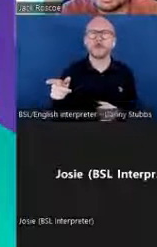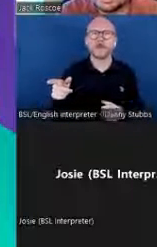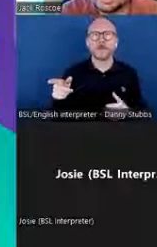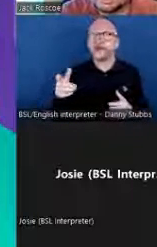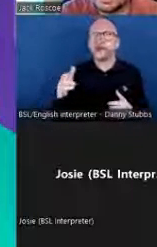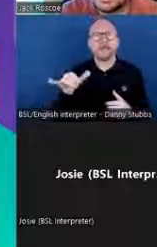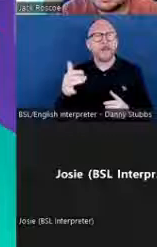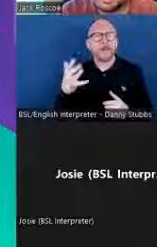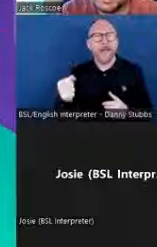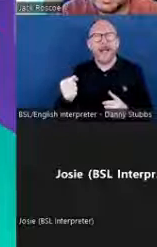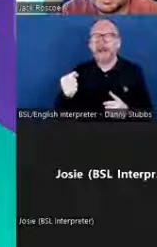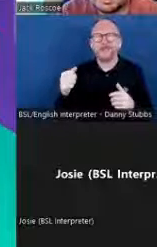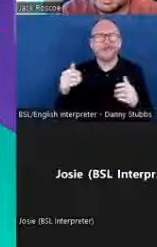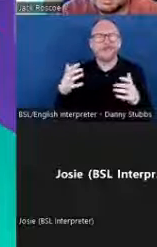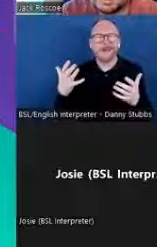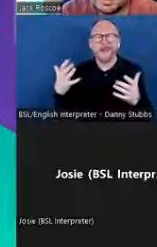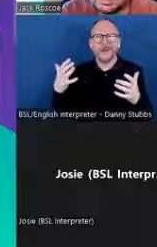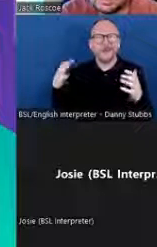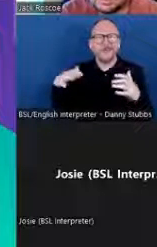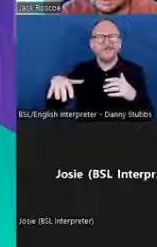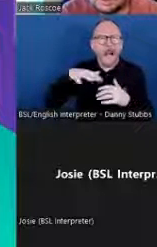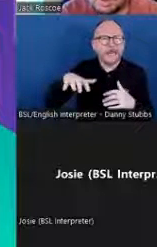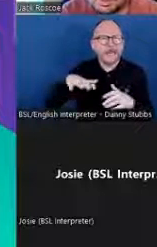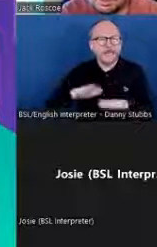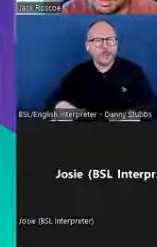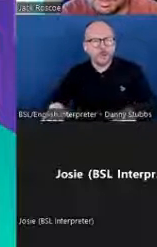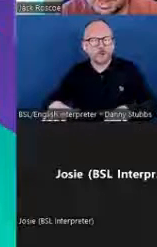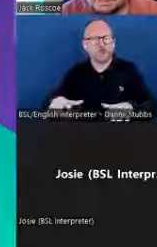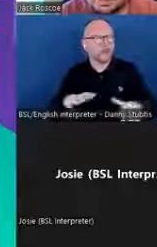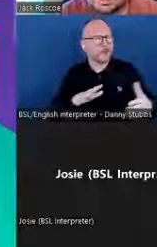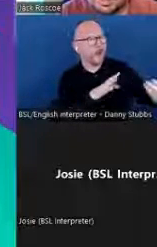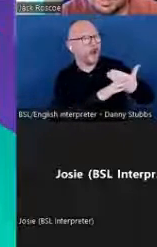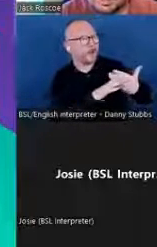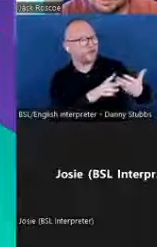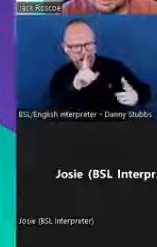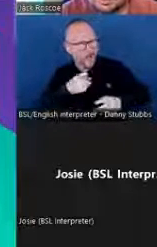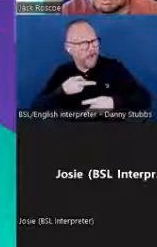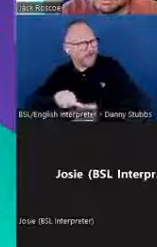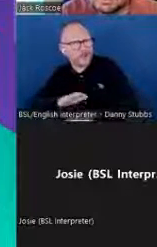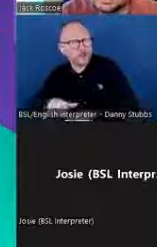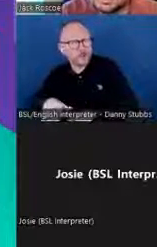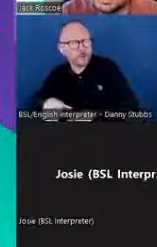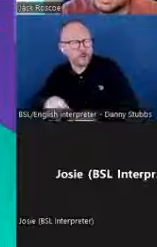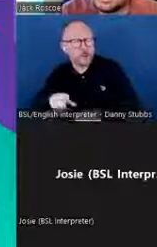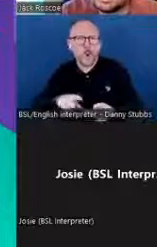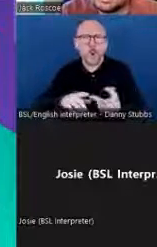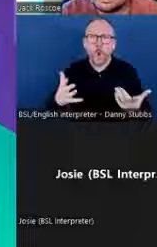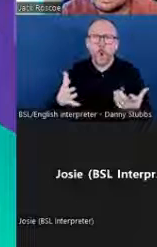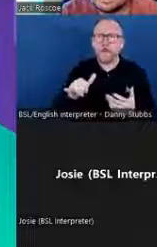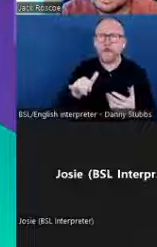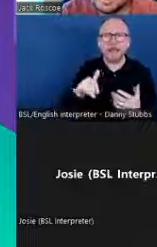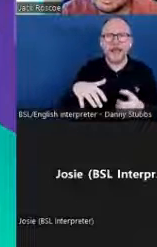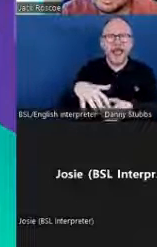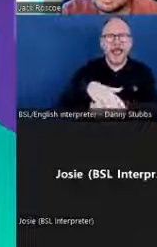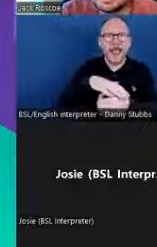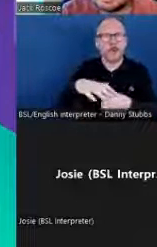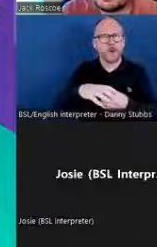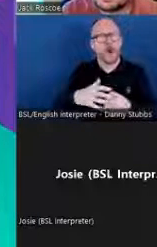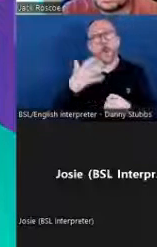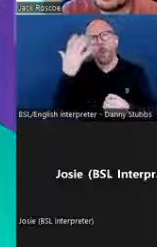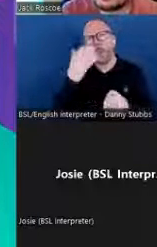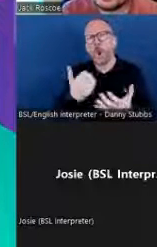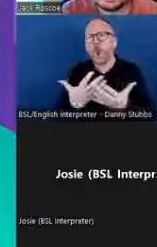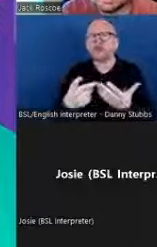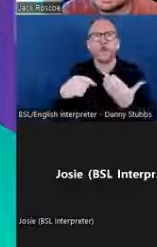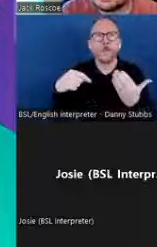families with young children who don't want to stop. Or we might be working in areas of higher social deprivation, or it might be in